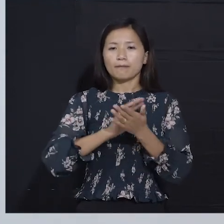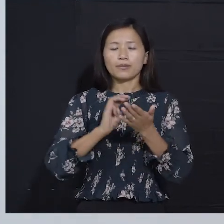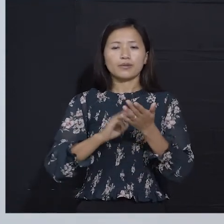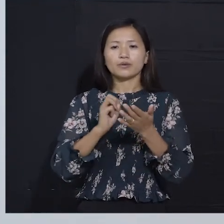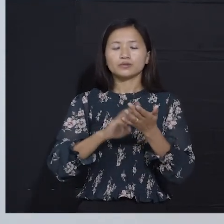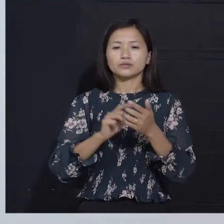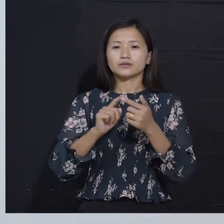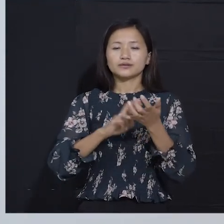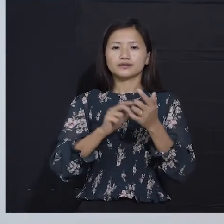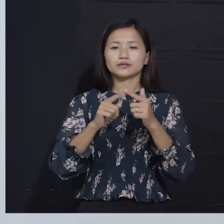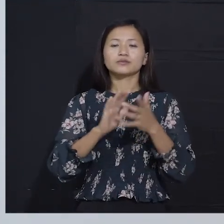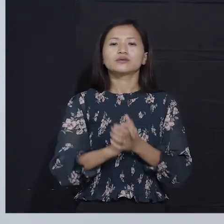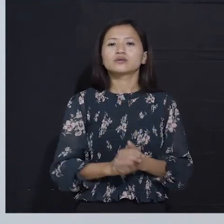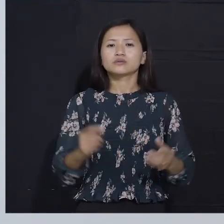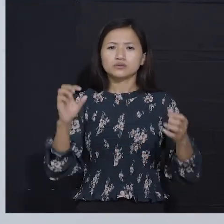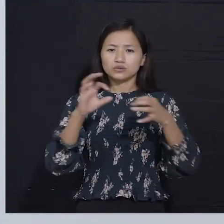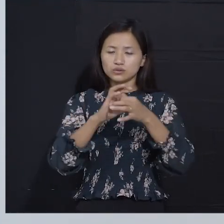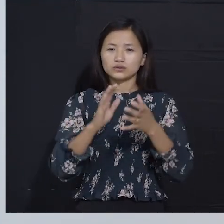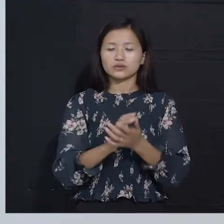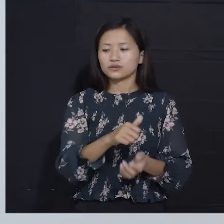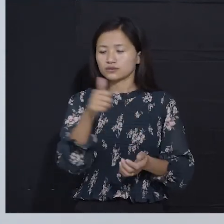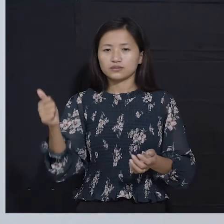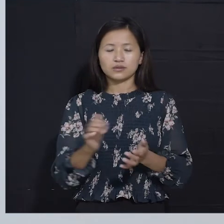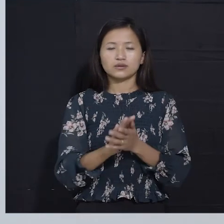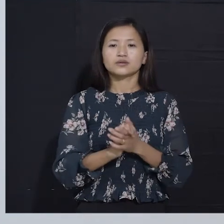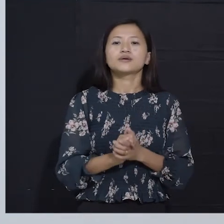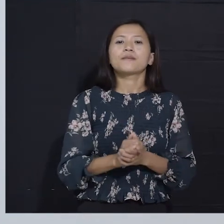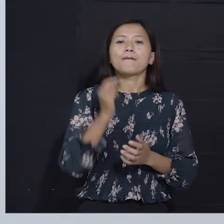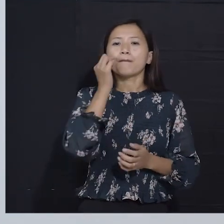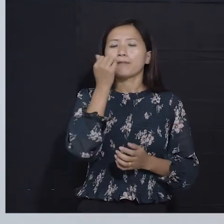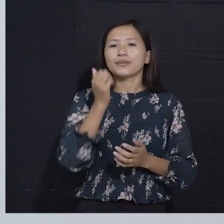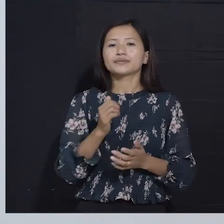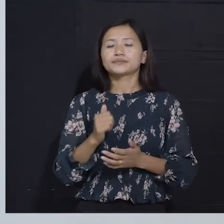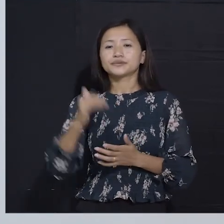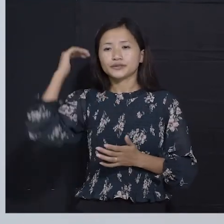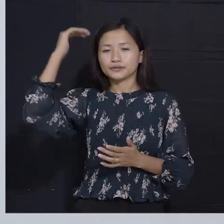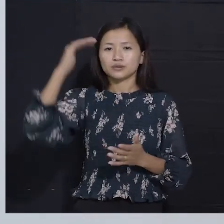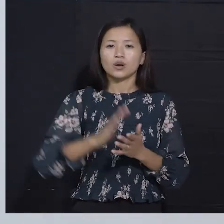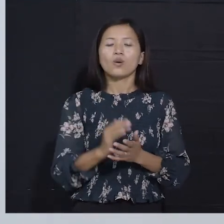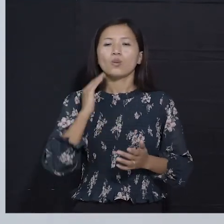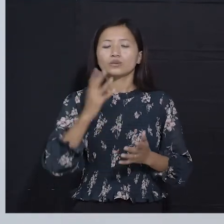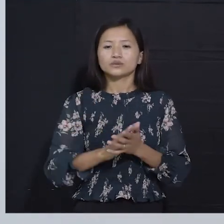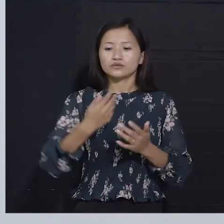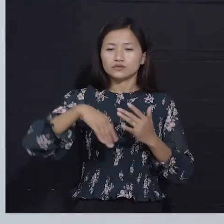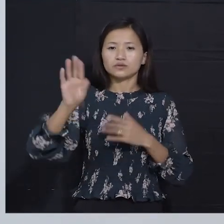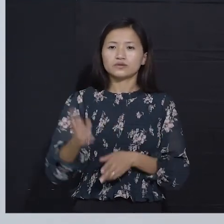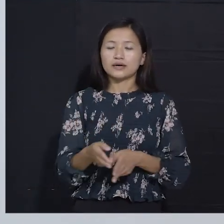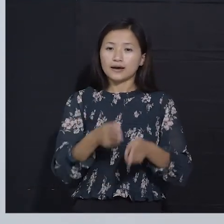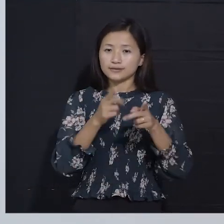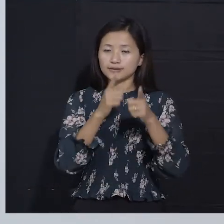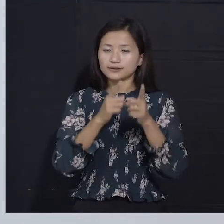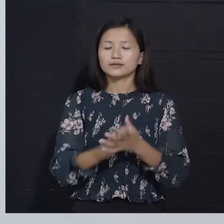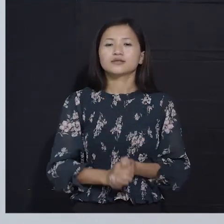he felt happy because he could join the other men, other grown-up boys in the hunting. When his tribe go for hunting, he